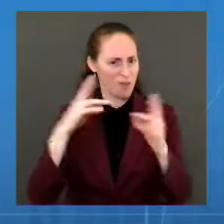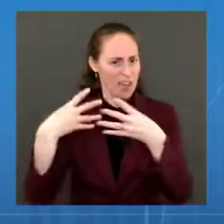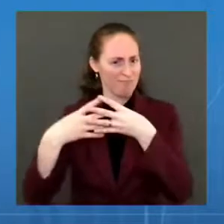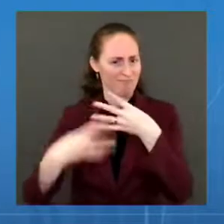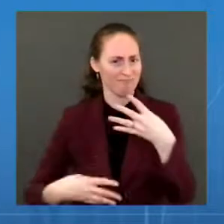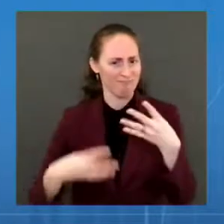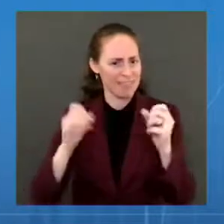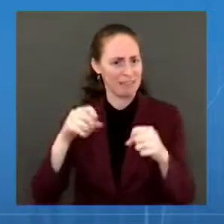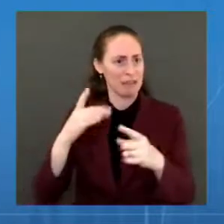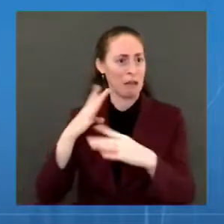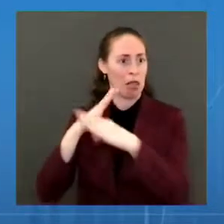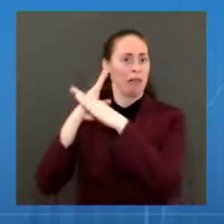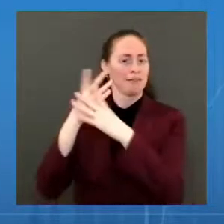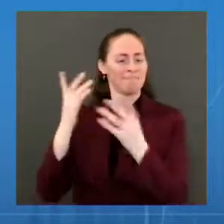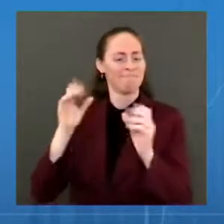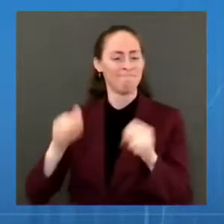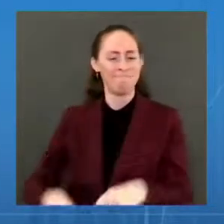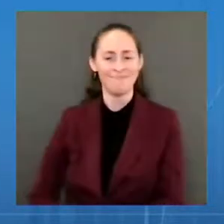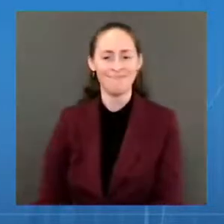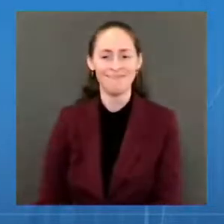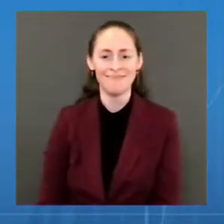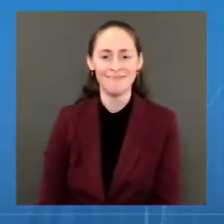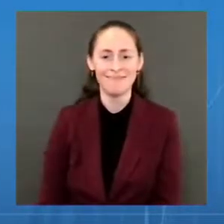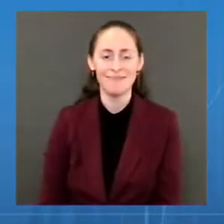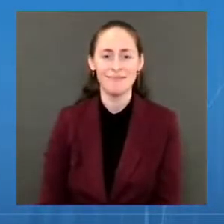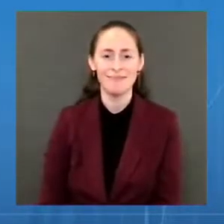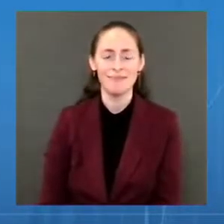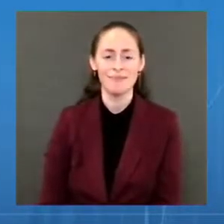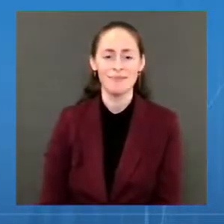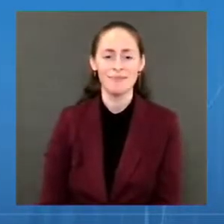Next question. Zeke Miller at AP.